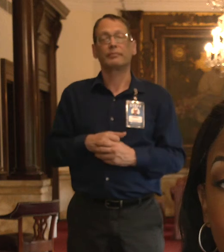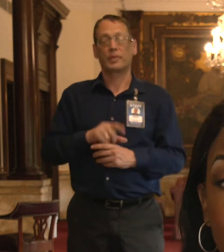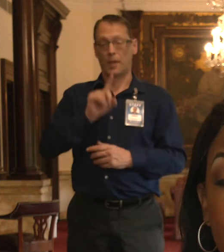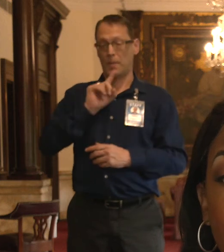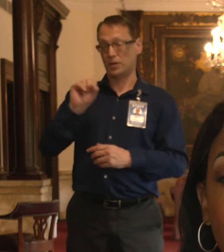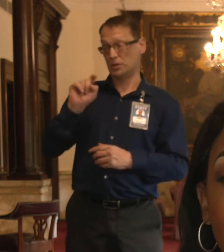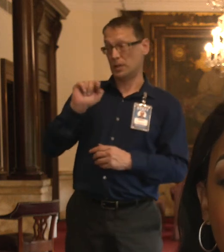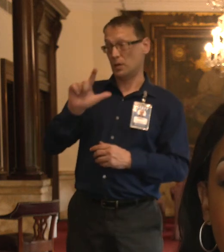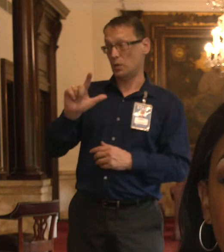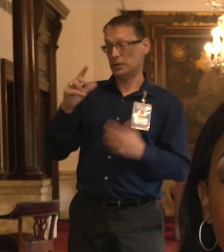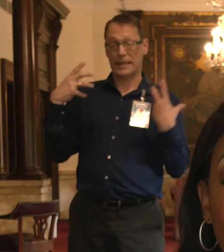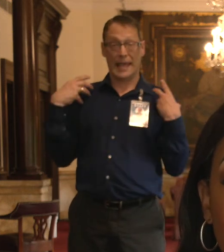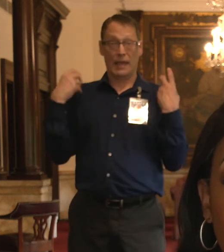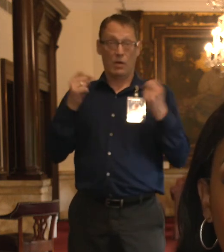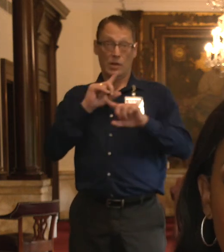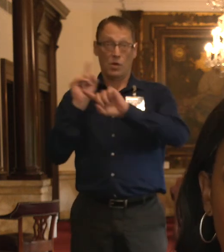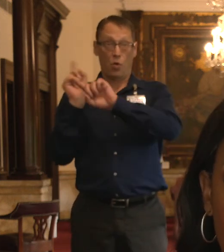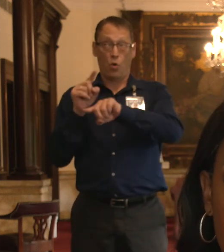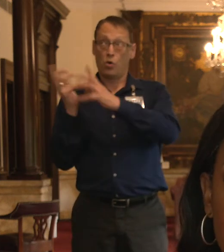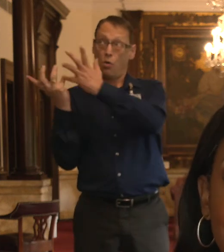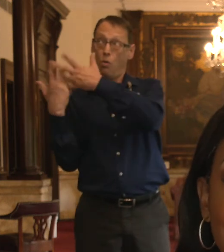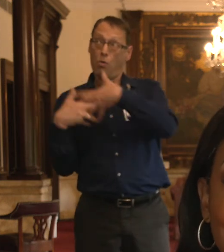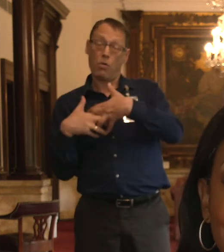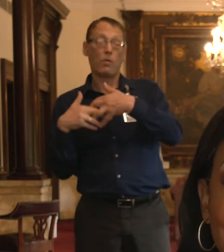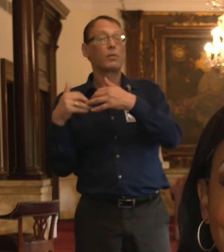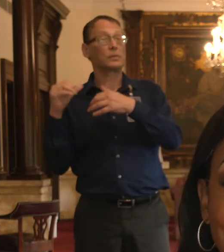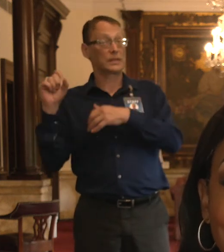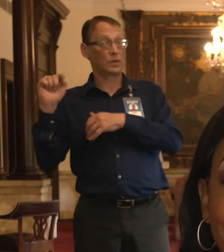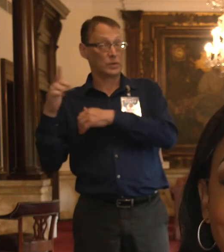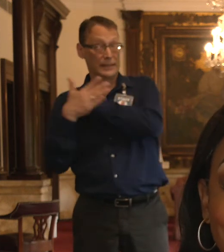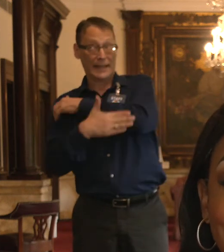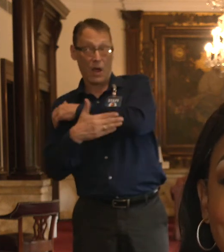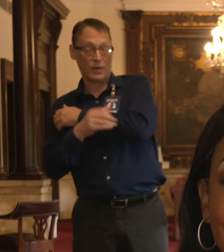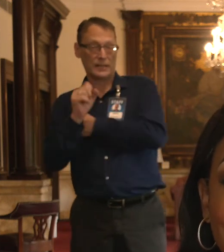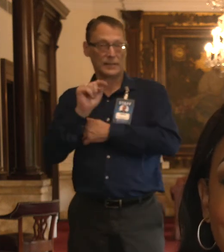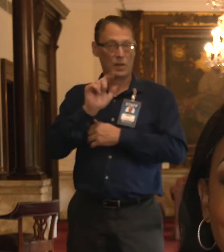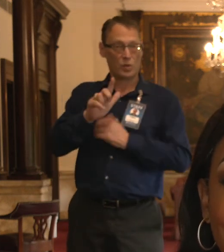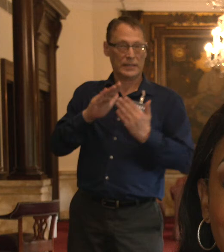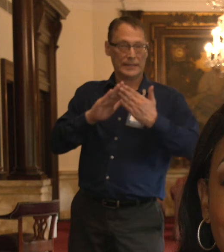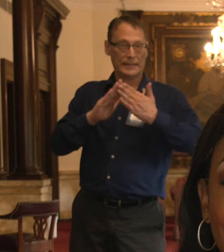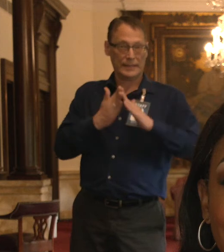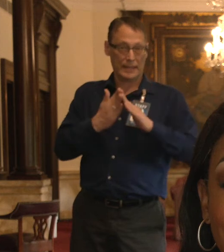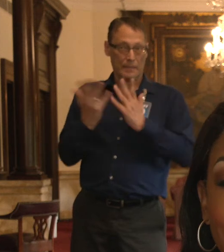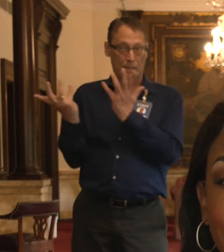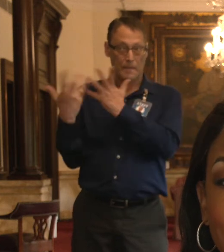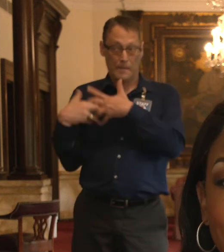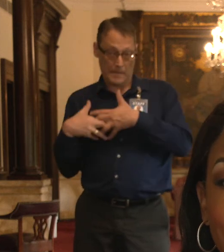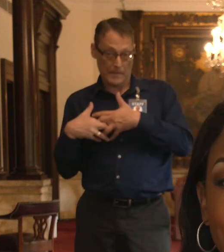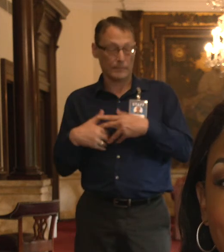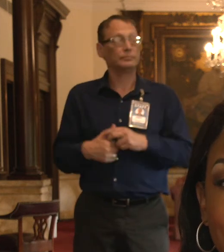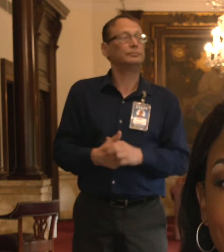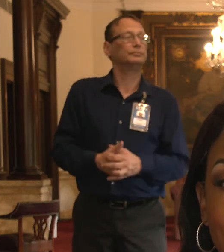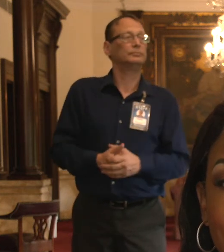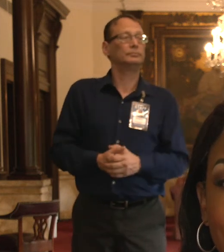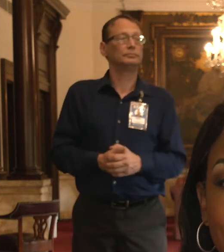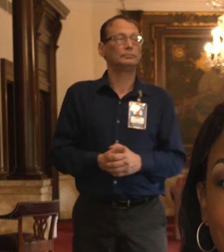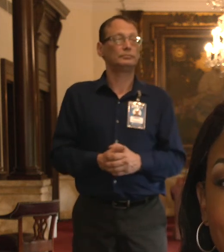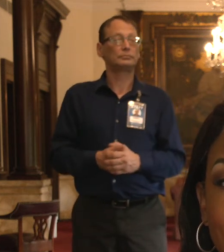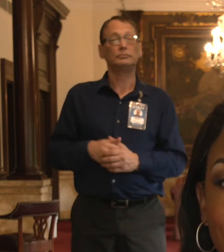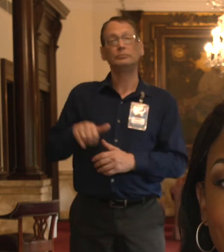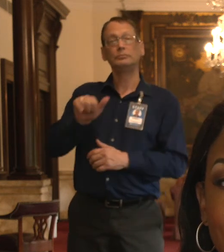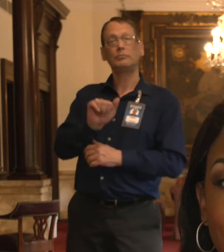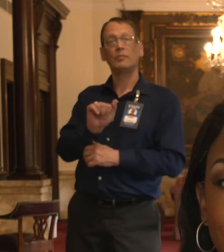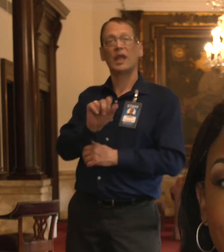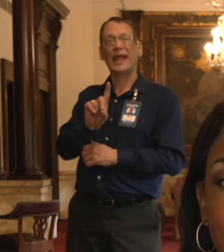Louis's health orders are aligned with St. Louis counties. And can you speak to the status of the